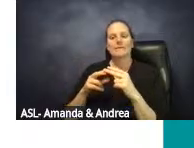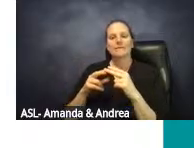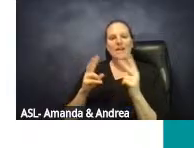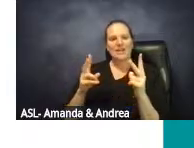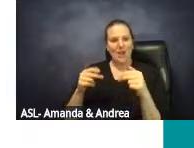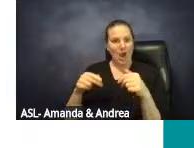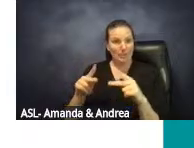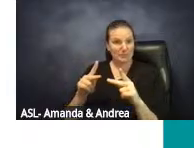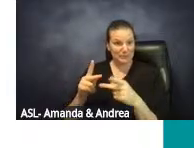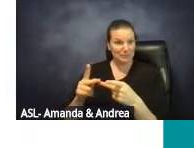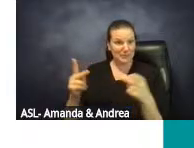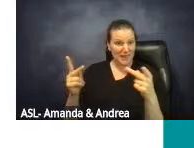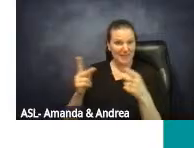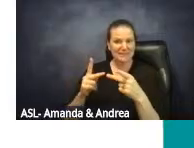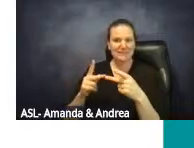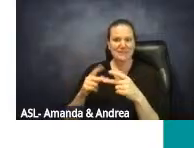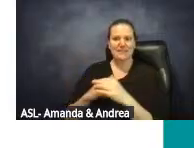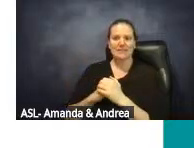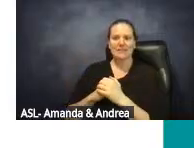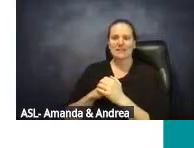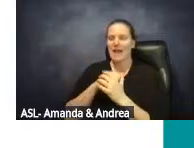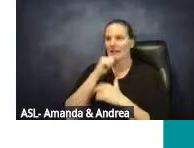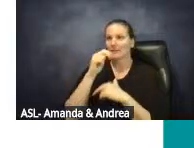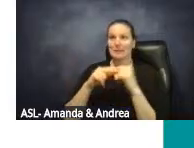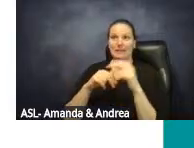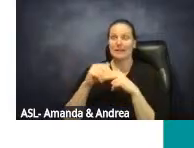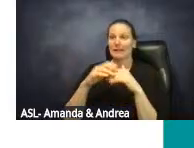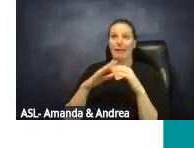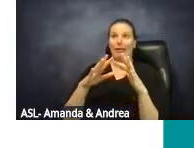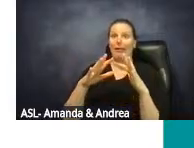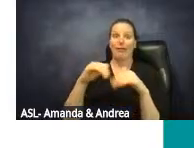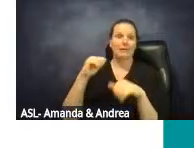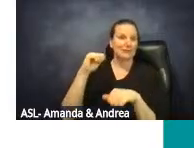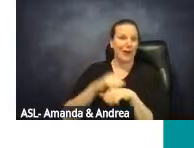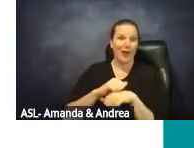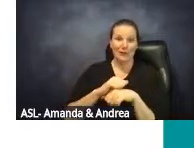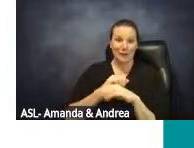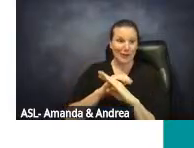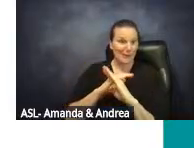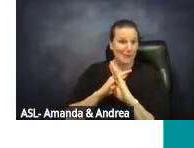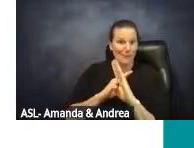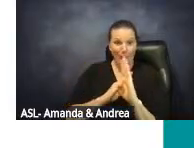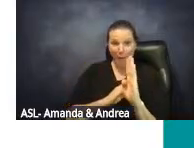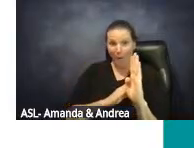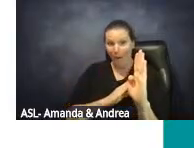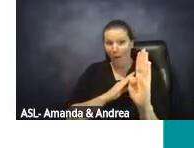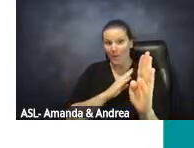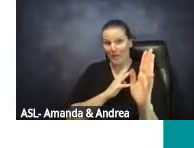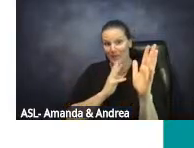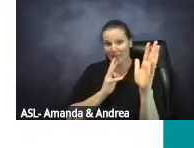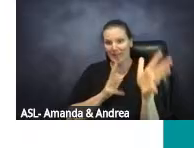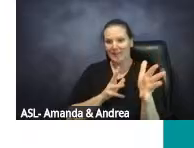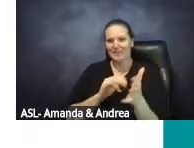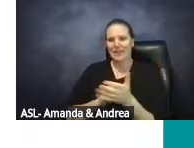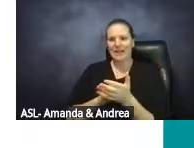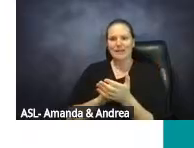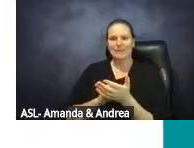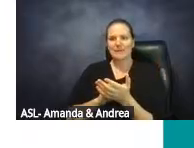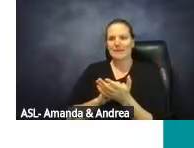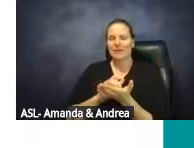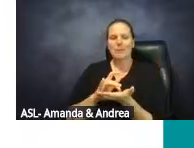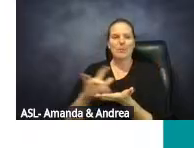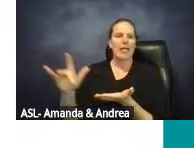opportune place to, instead of just building, right, a concrete wall and leaving it, it can be a blank canvas